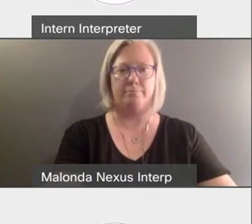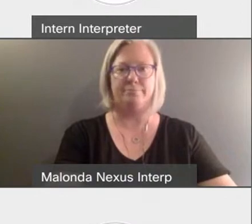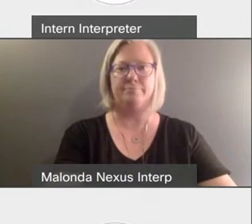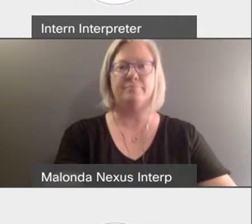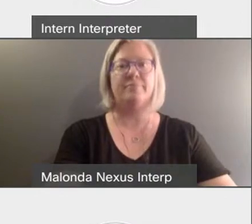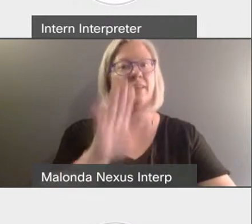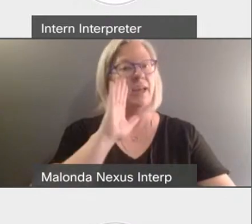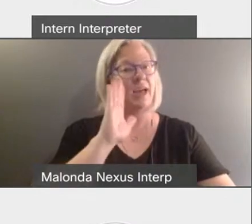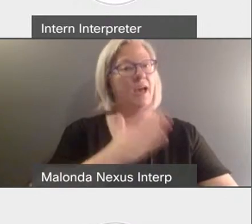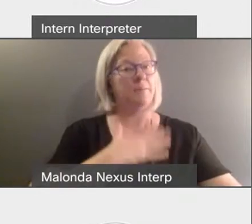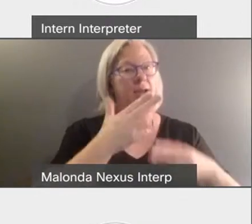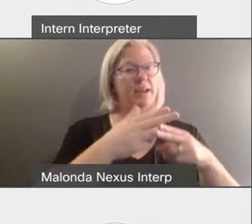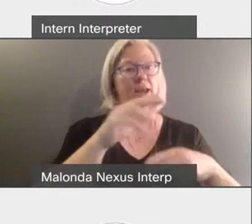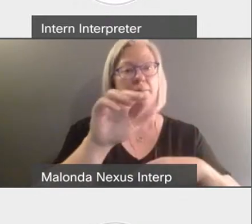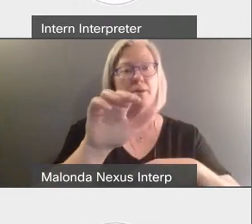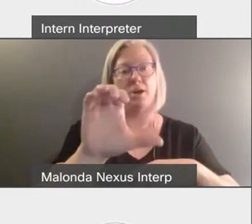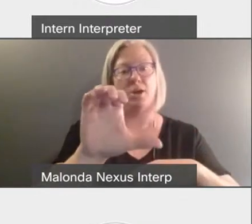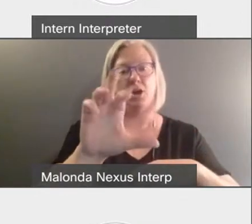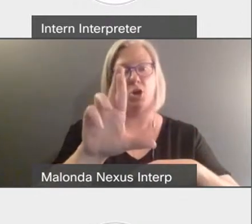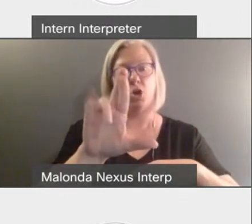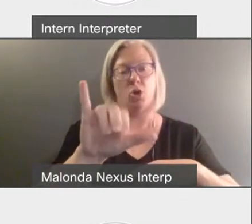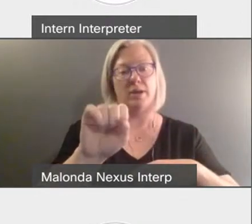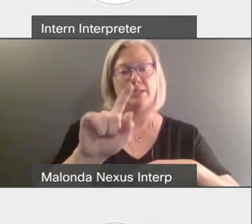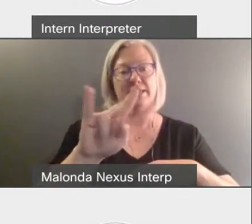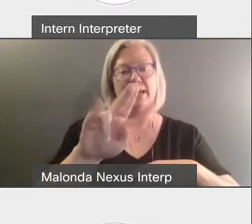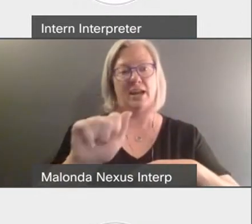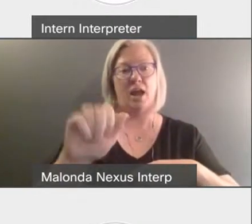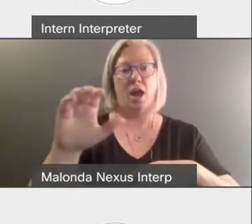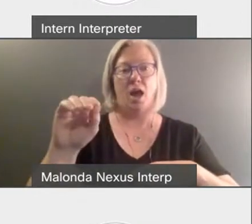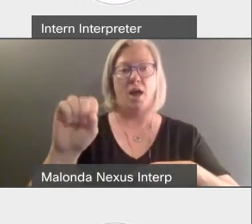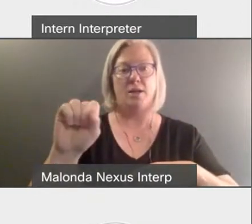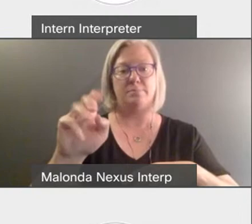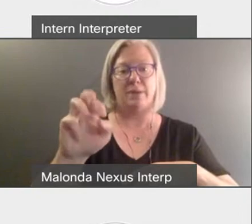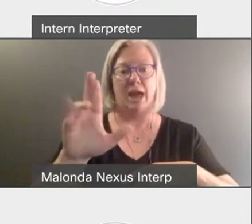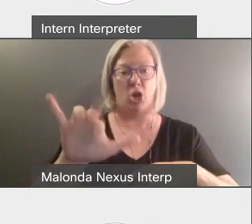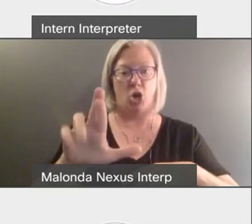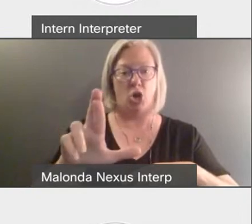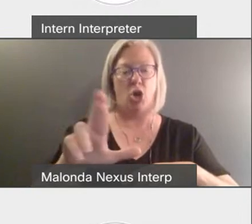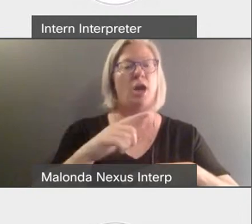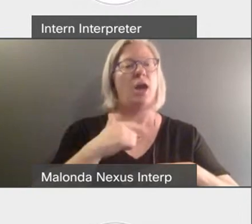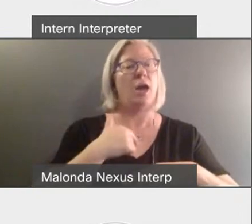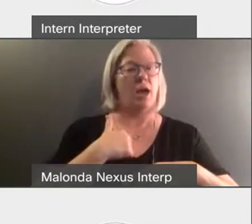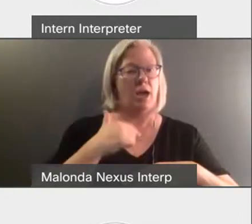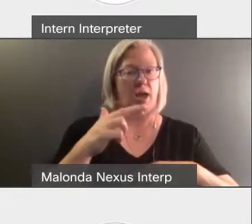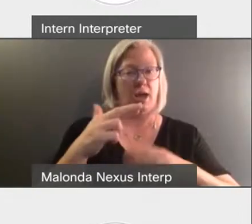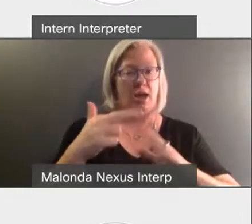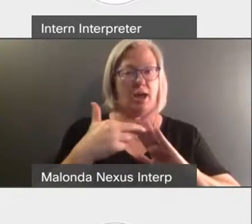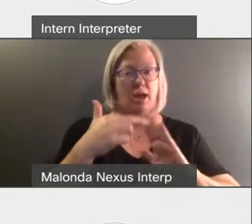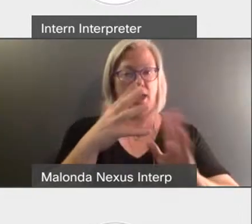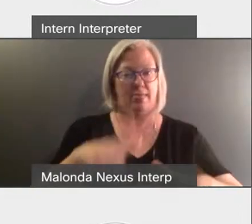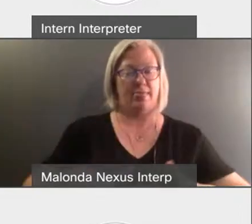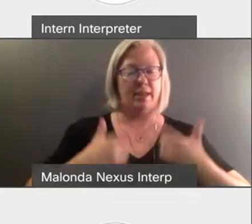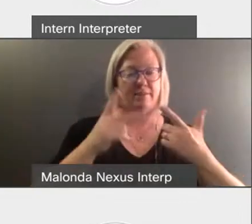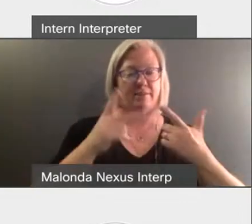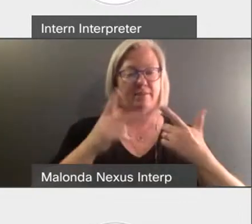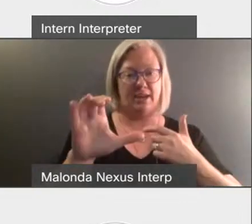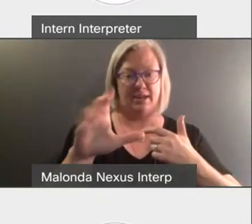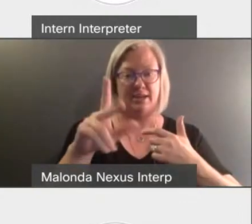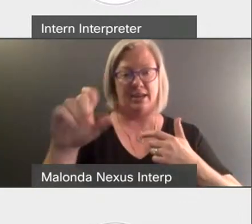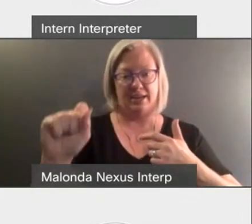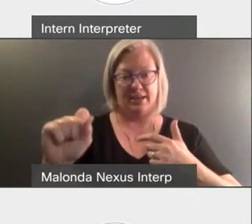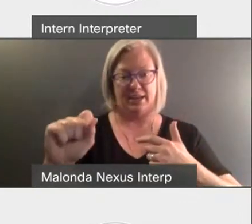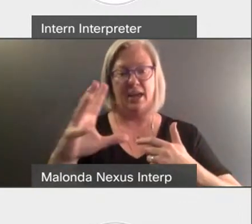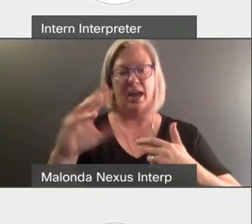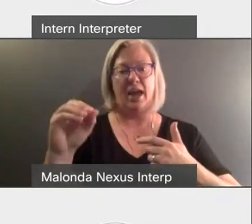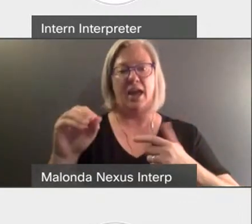Hi, my name is Christina Ostmeier, and I'm a resident of Kansas City, Kansas, as well as the Communications Director for Kansas Appleseed Center for Law and